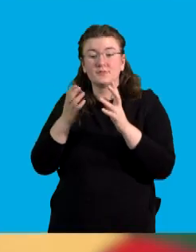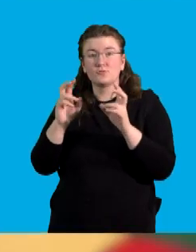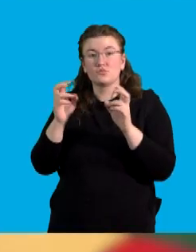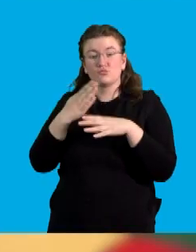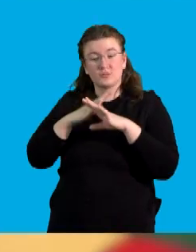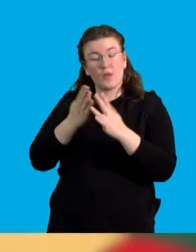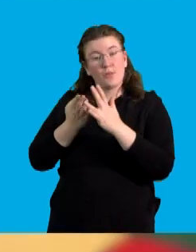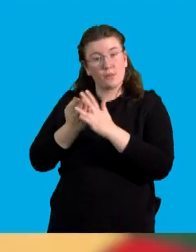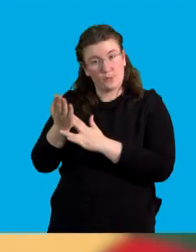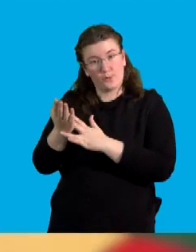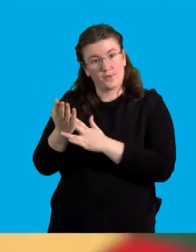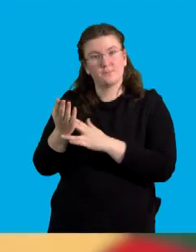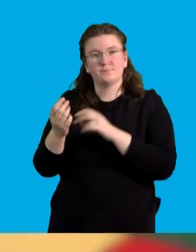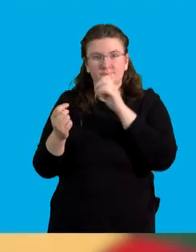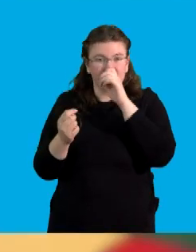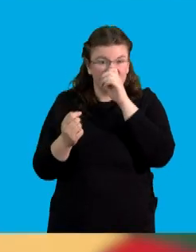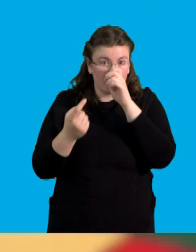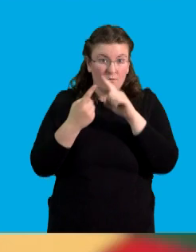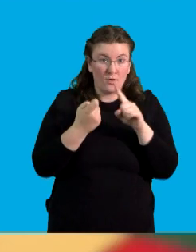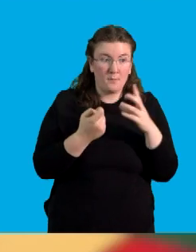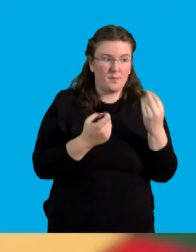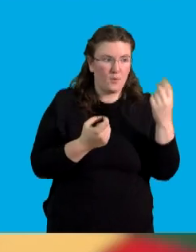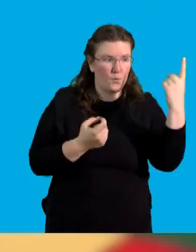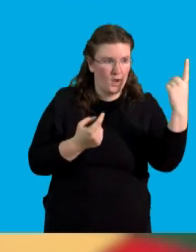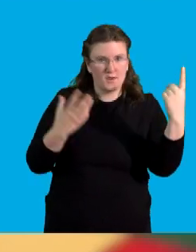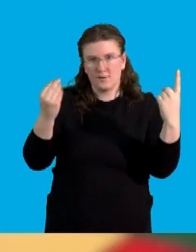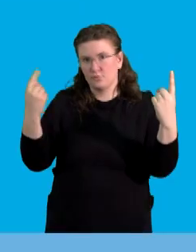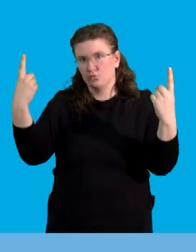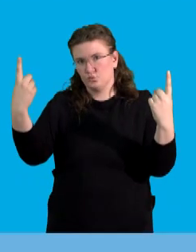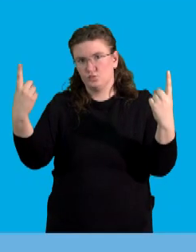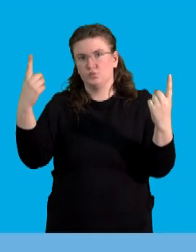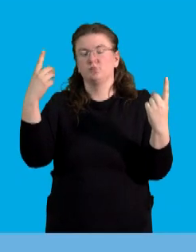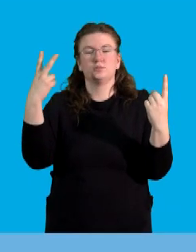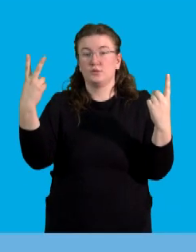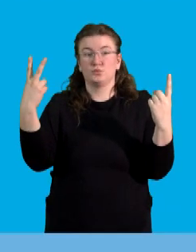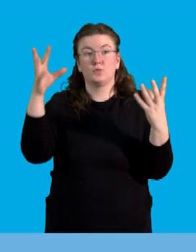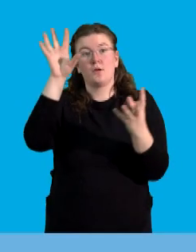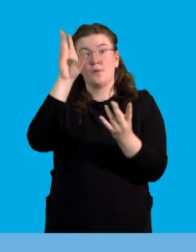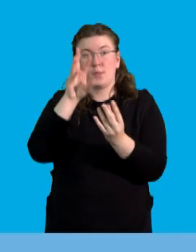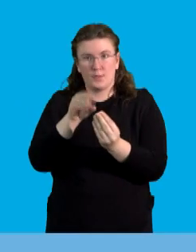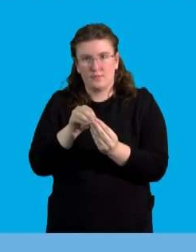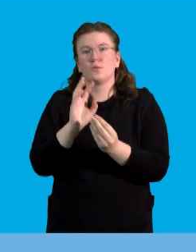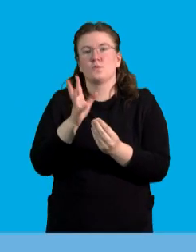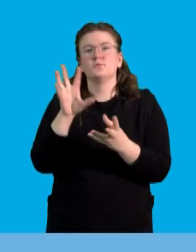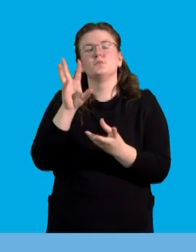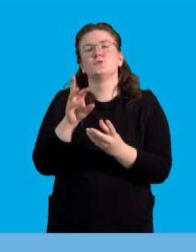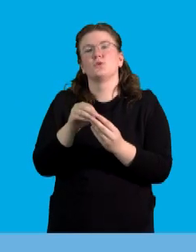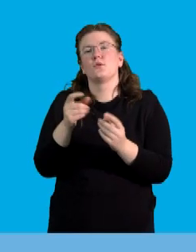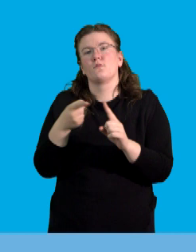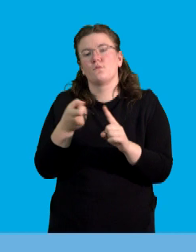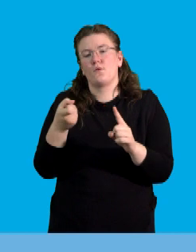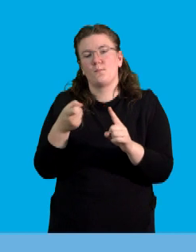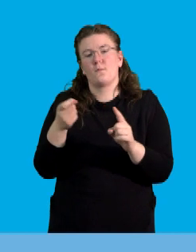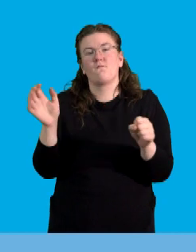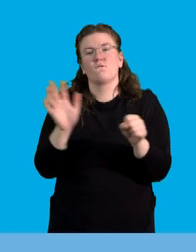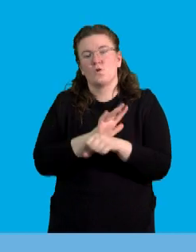the current that we find on branch number 1 and branch number 2 added together will be giving us the total current of the entire